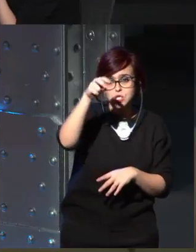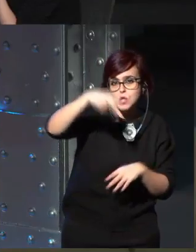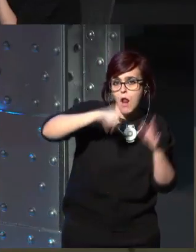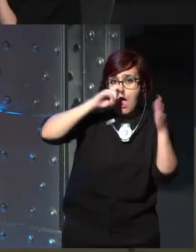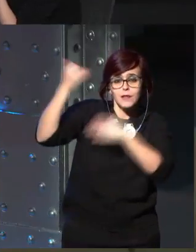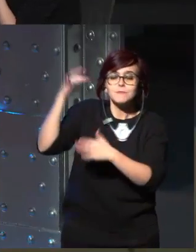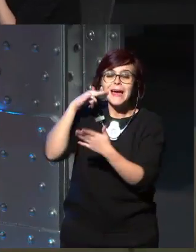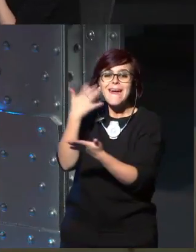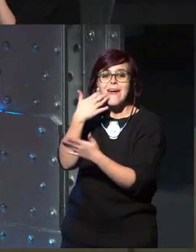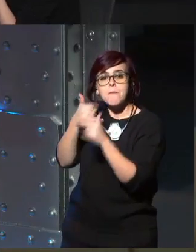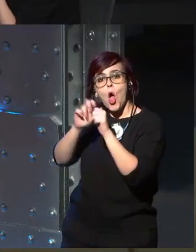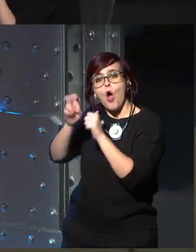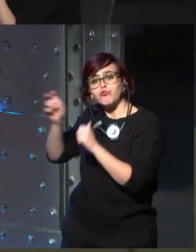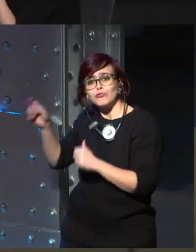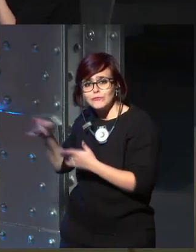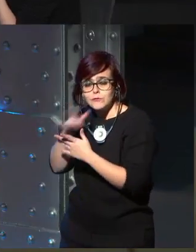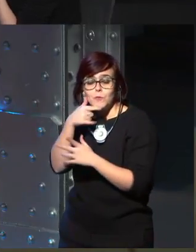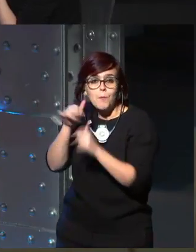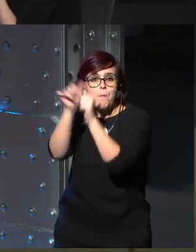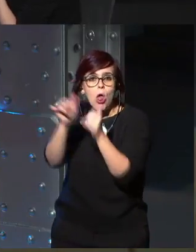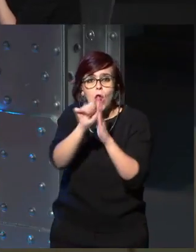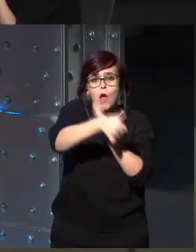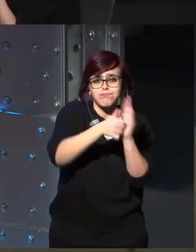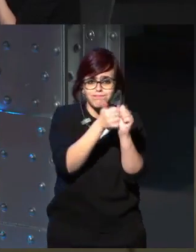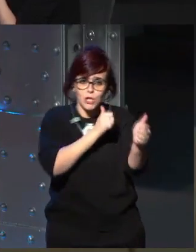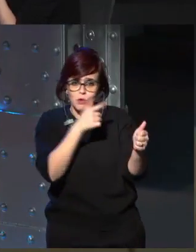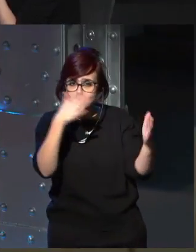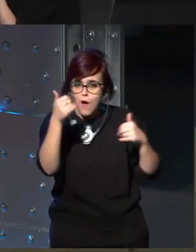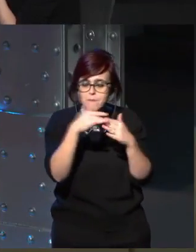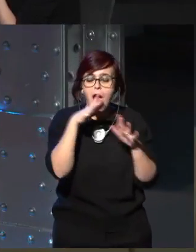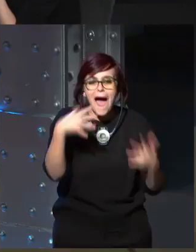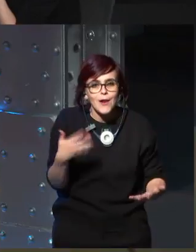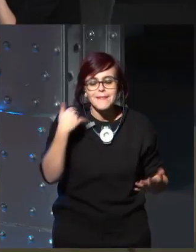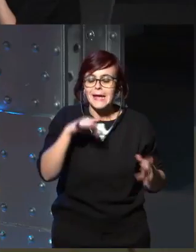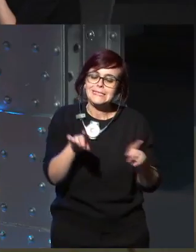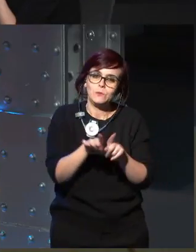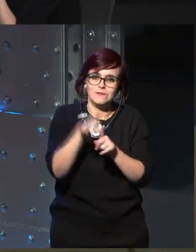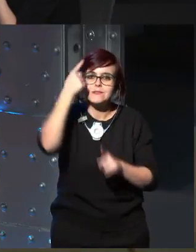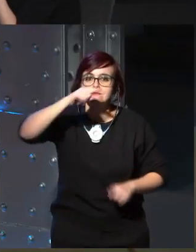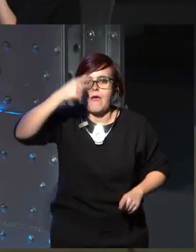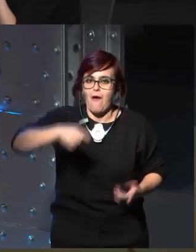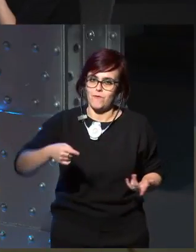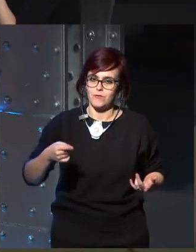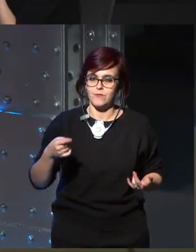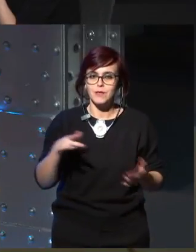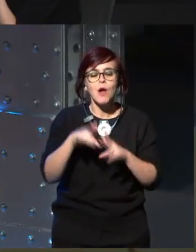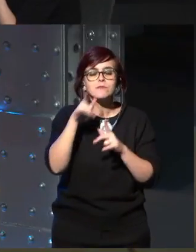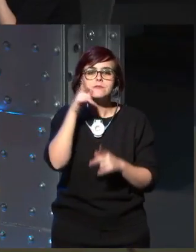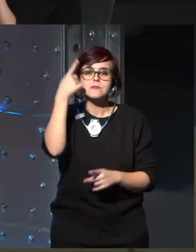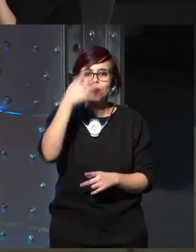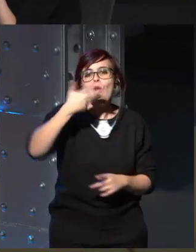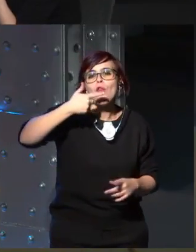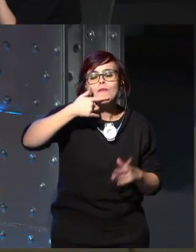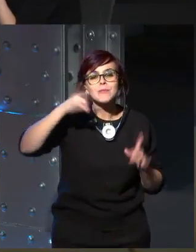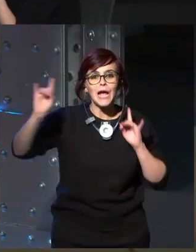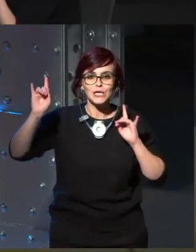little bit, we're still somewhat programmed because we know how music is supposed to sound, and I put that in quotes. We know what the music is